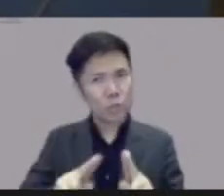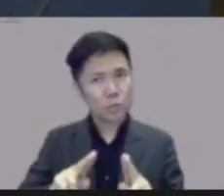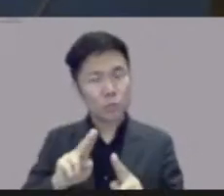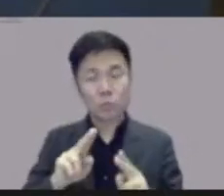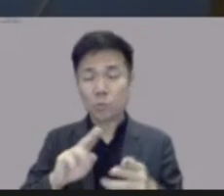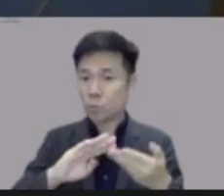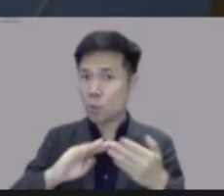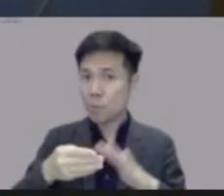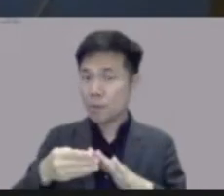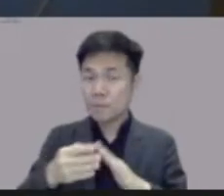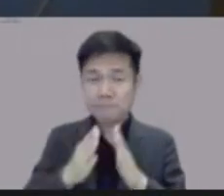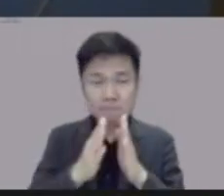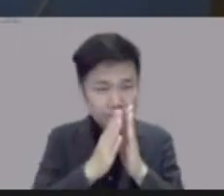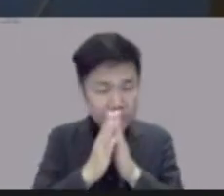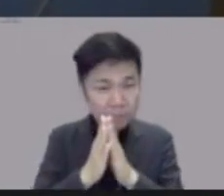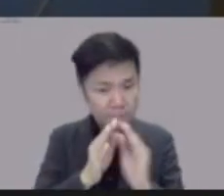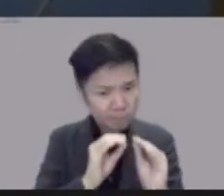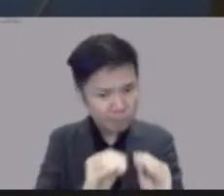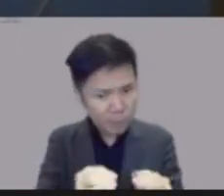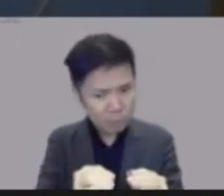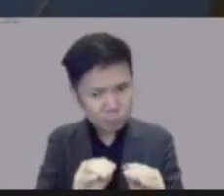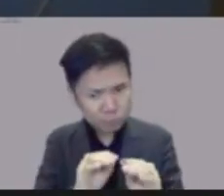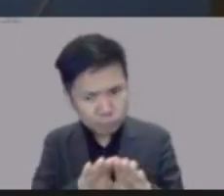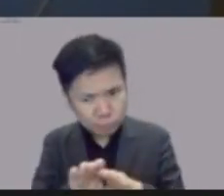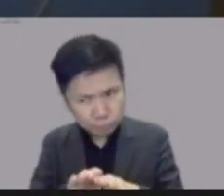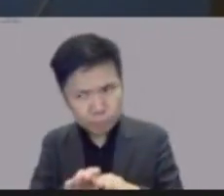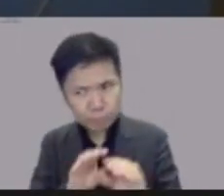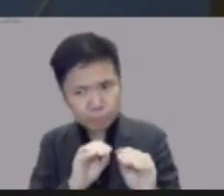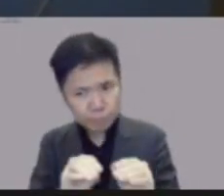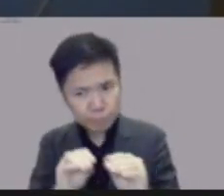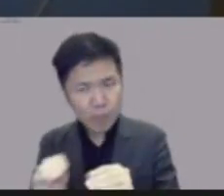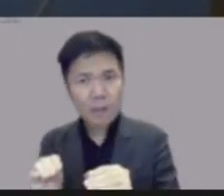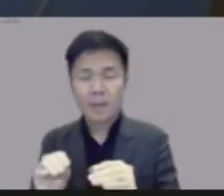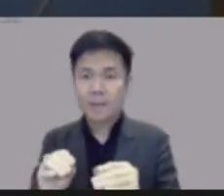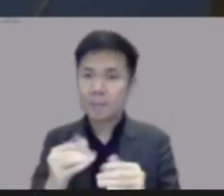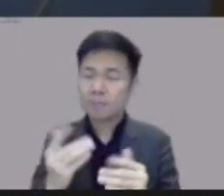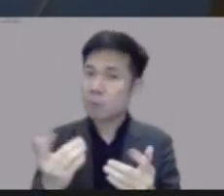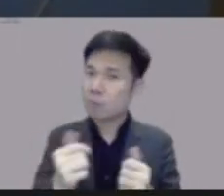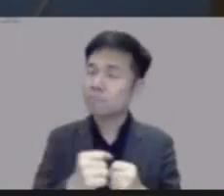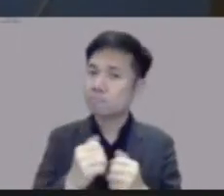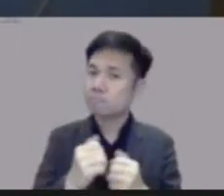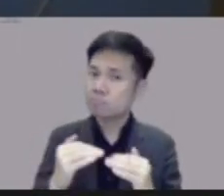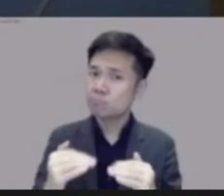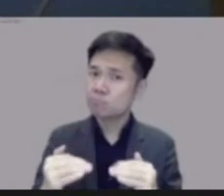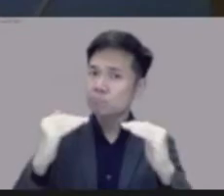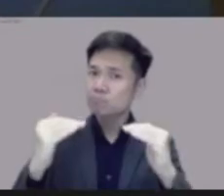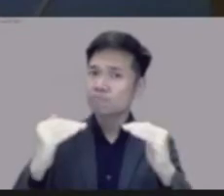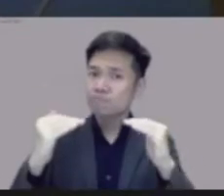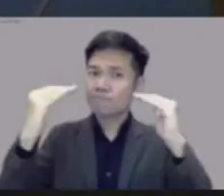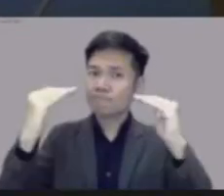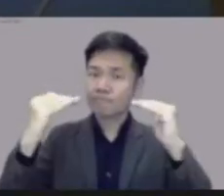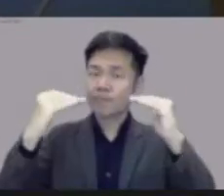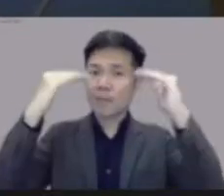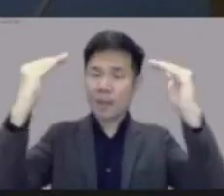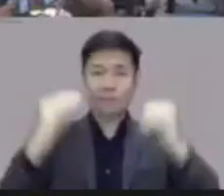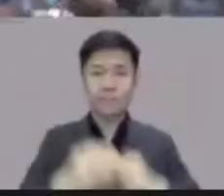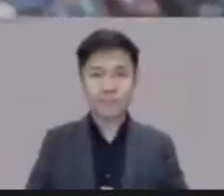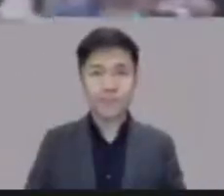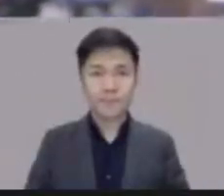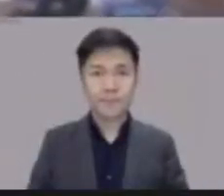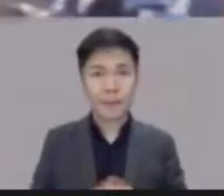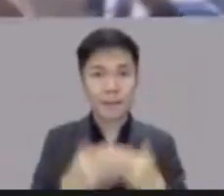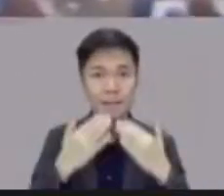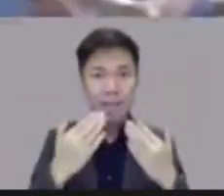their capacities and I'll work on the constraints and the climate change related problems I thank you madam chair